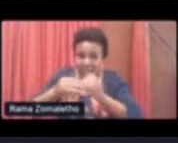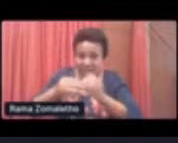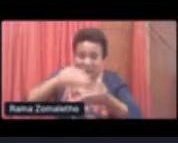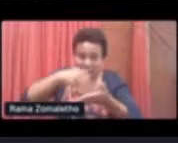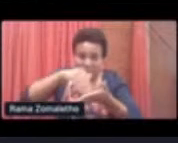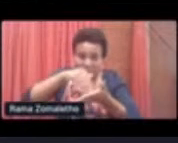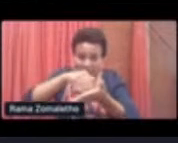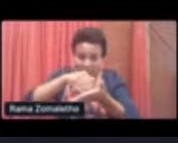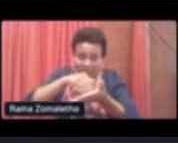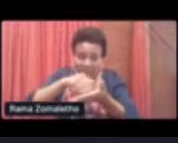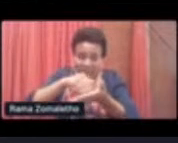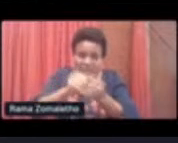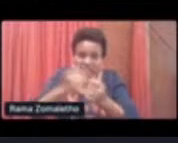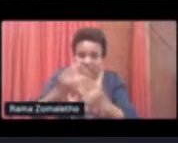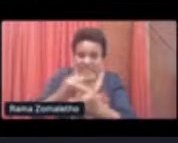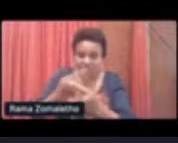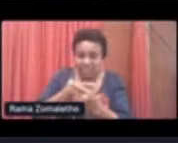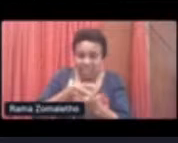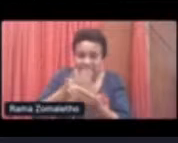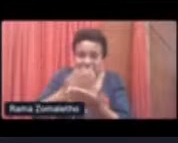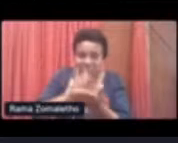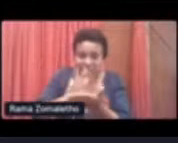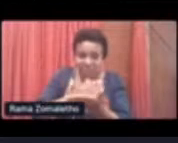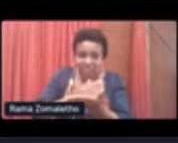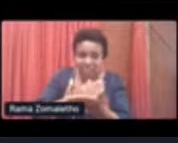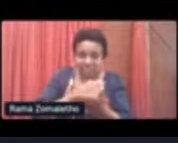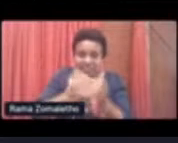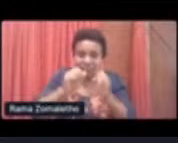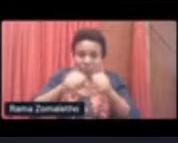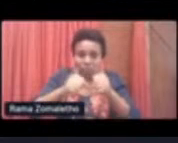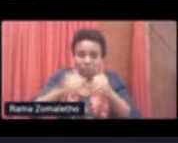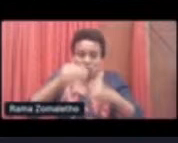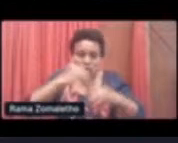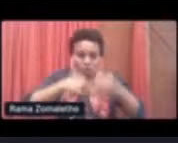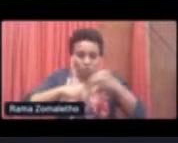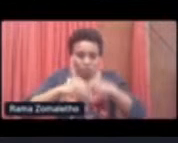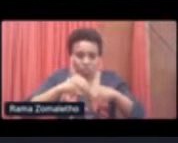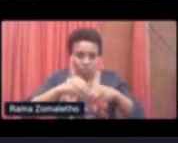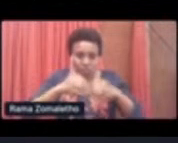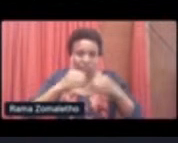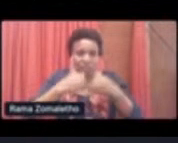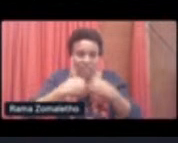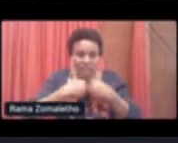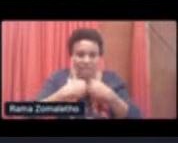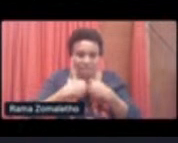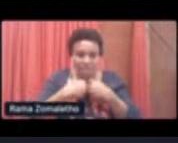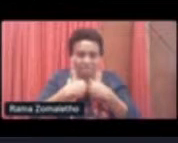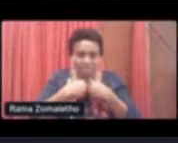different sectors that we are looking at the contribution of the diaspora.